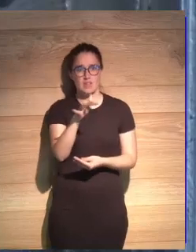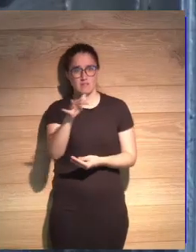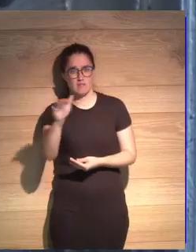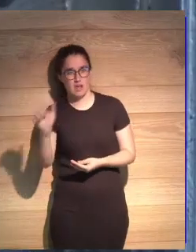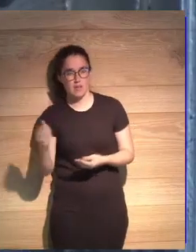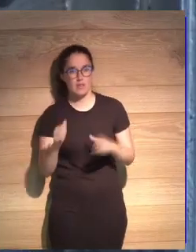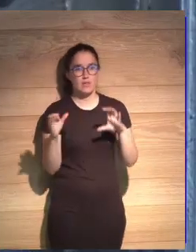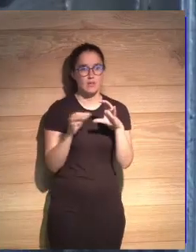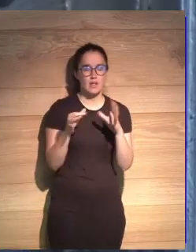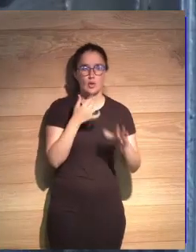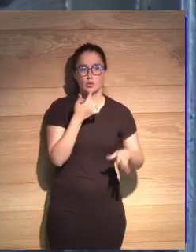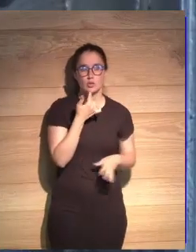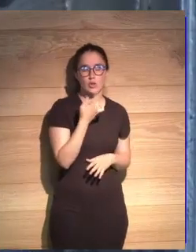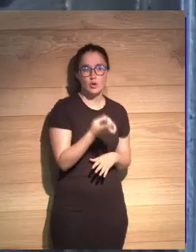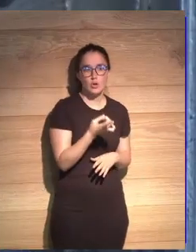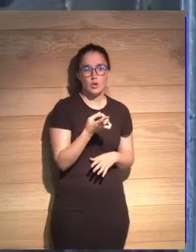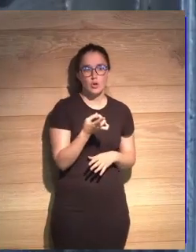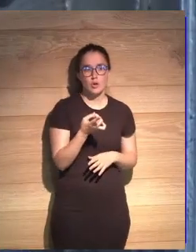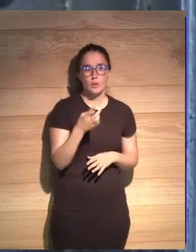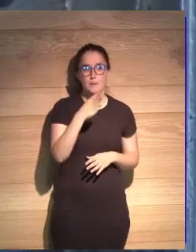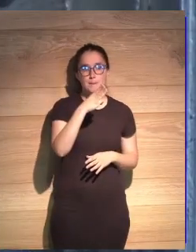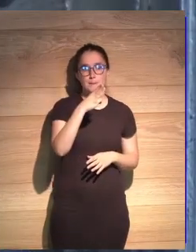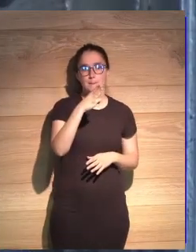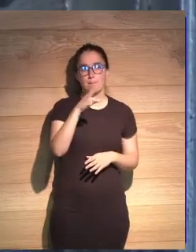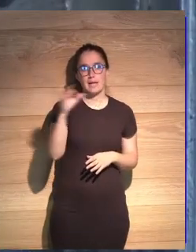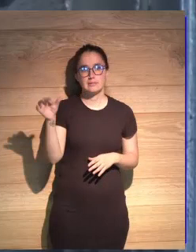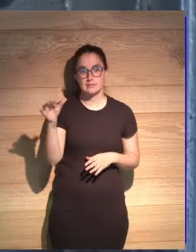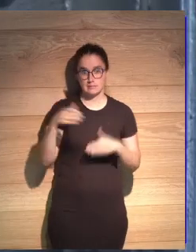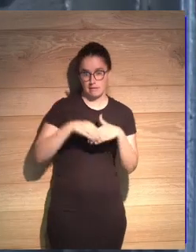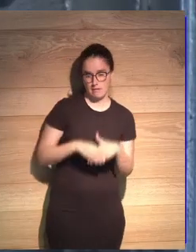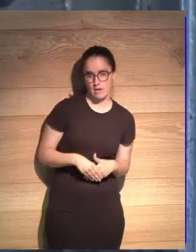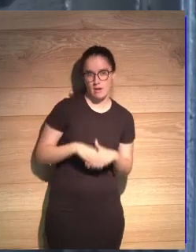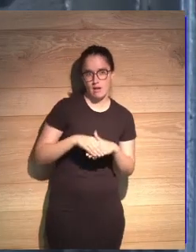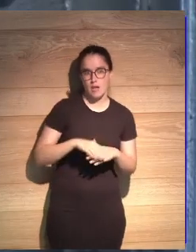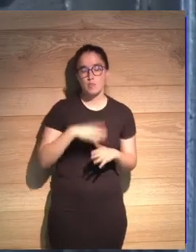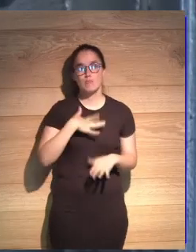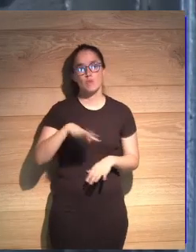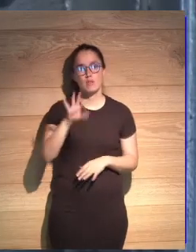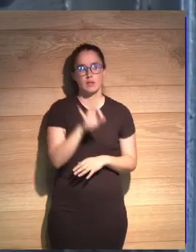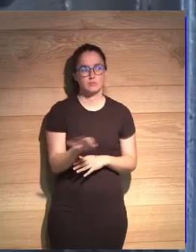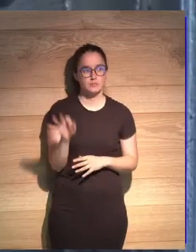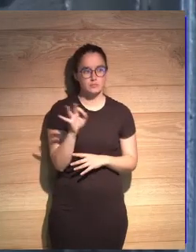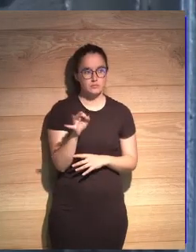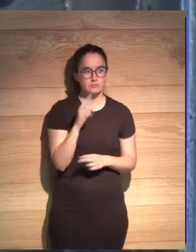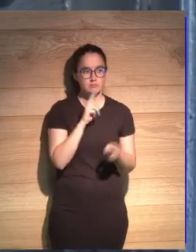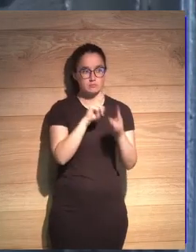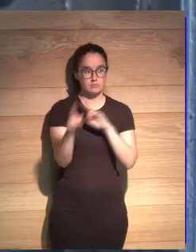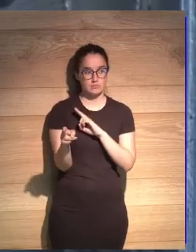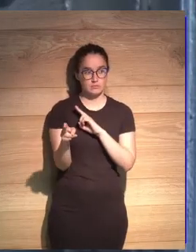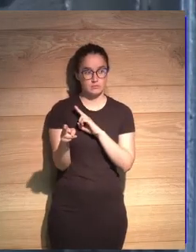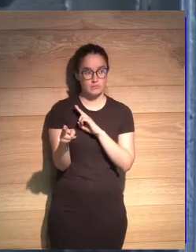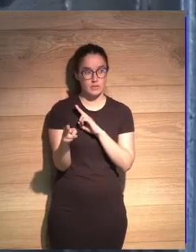his son used to play a FIFA game. Ciudadanos